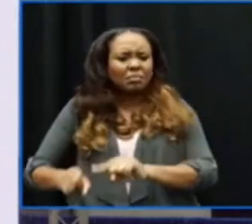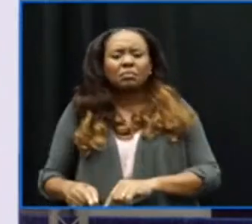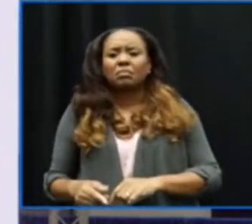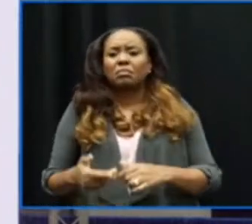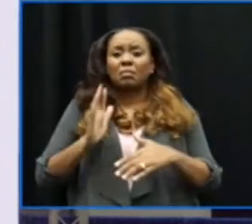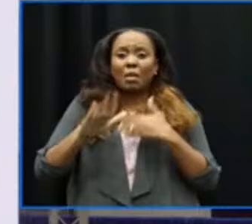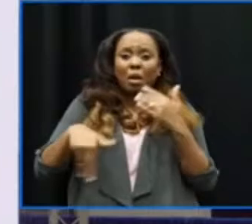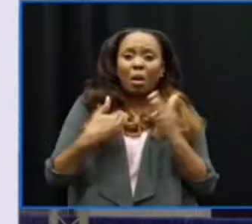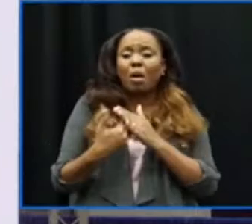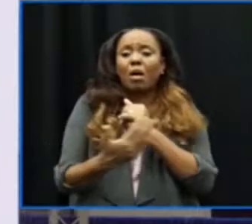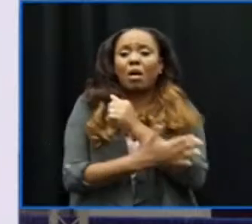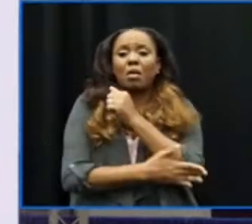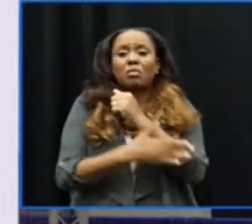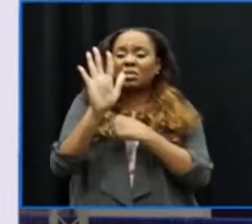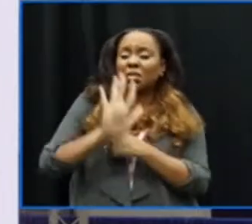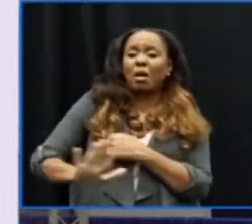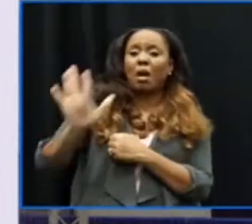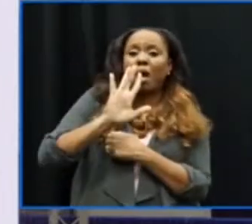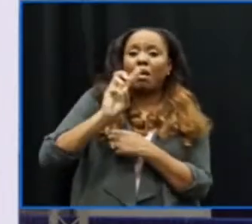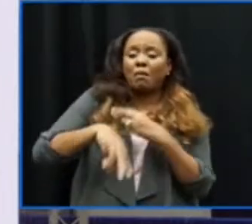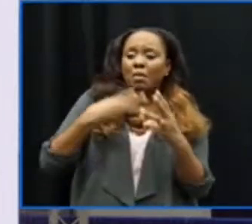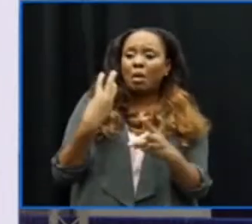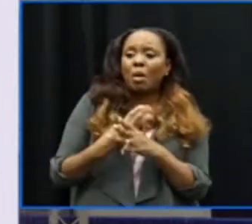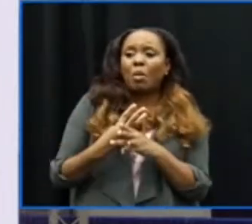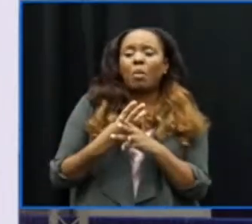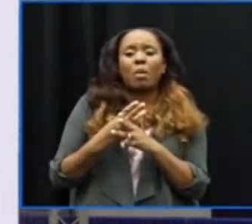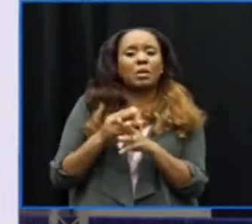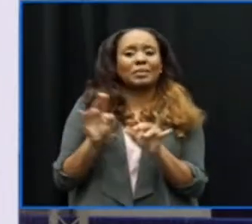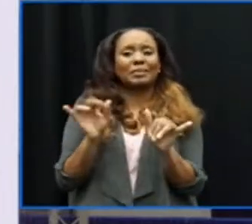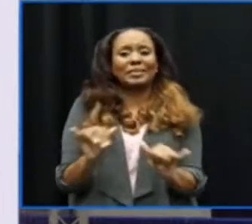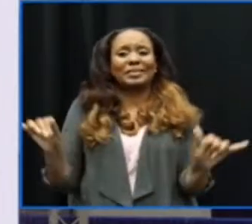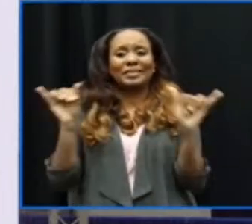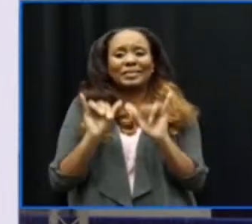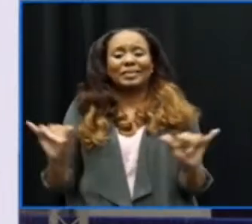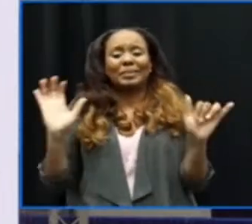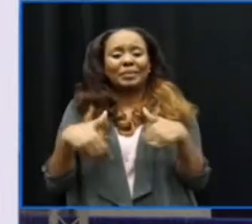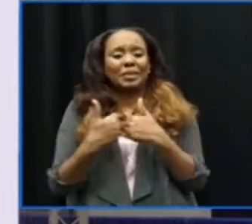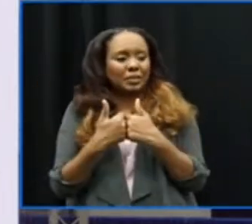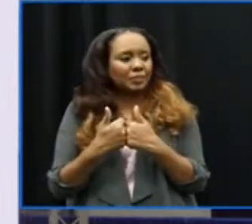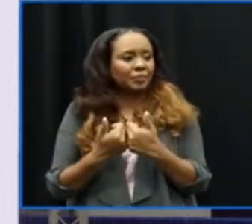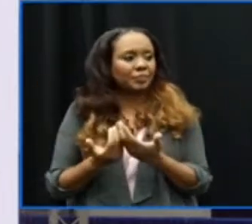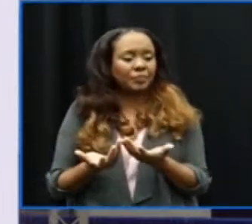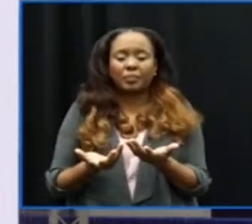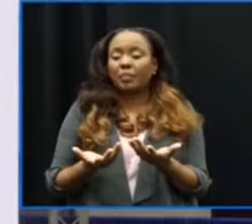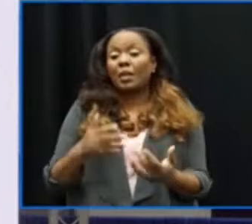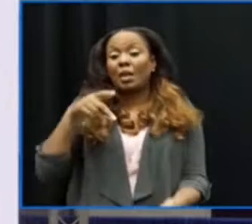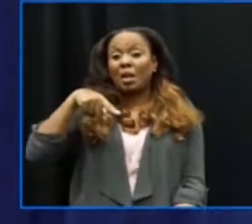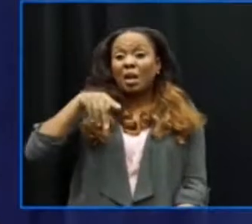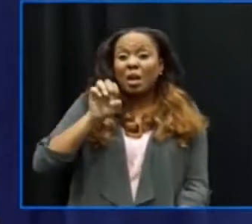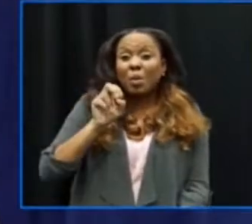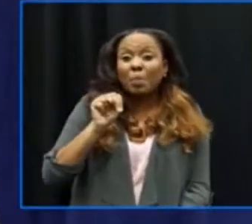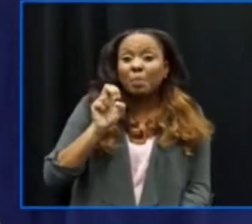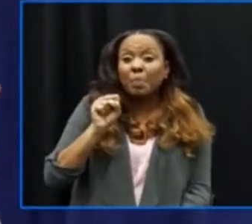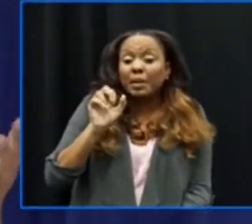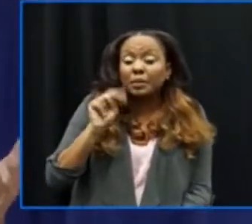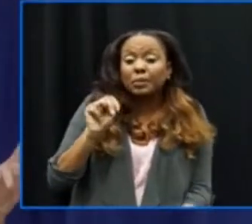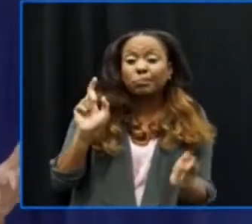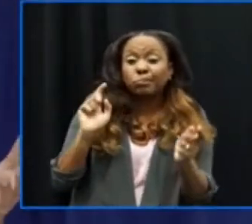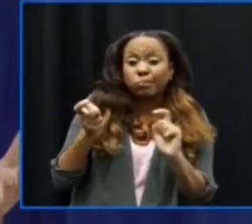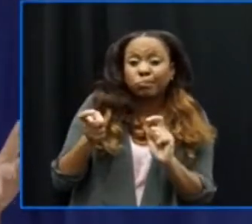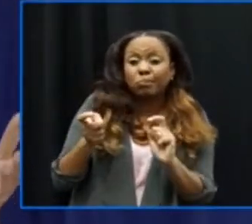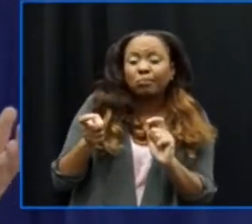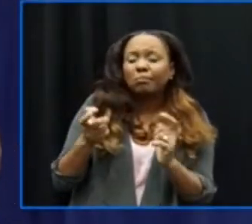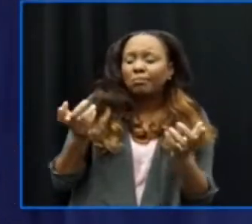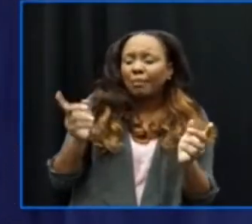same challenge we are today. Declining fertility rates, and eventually pension reform will have to come. Some have changed to